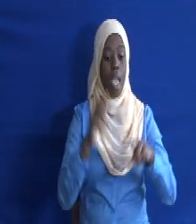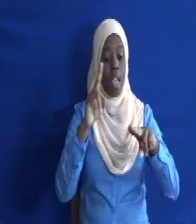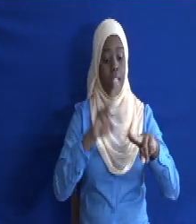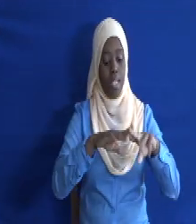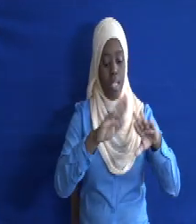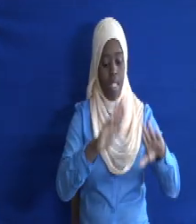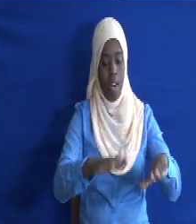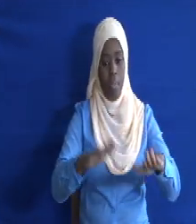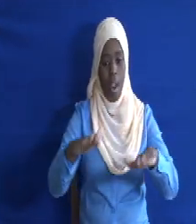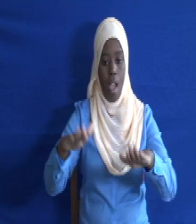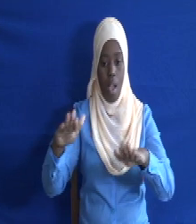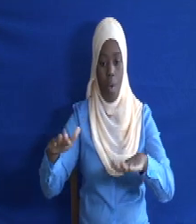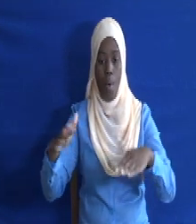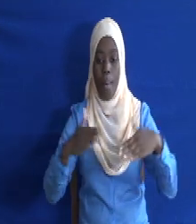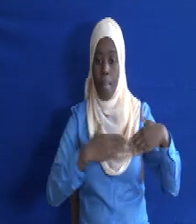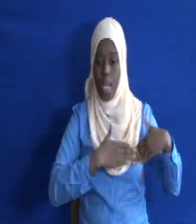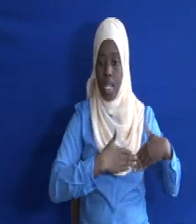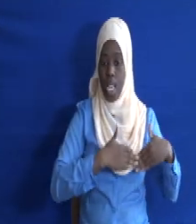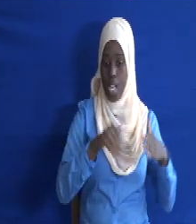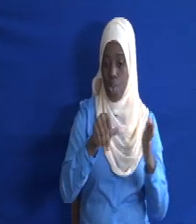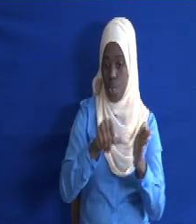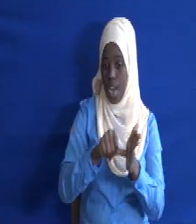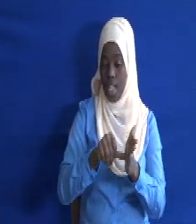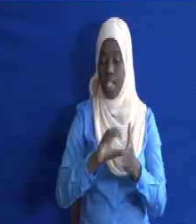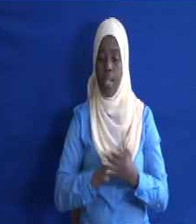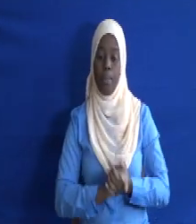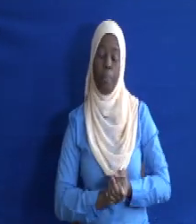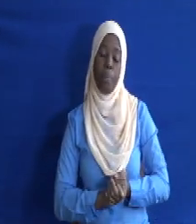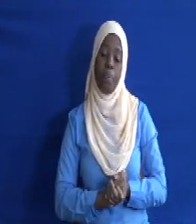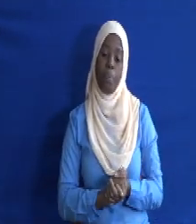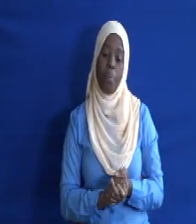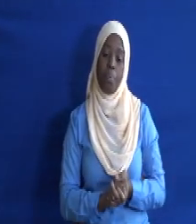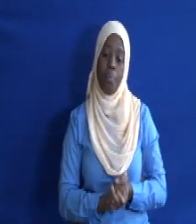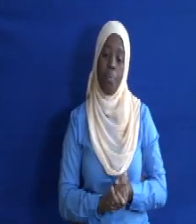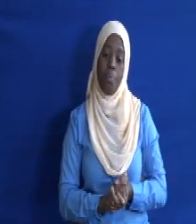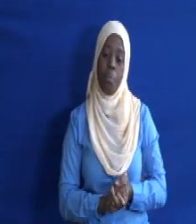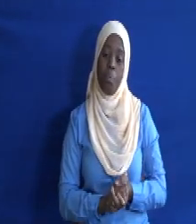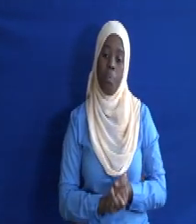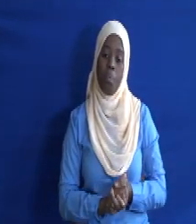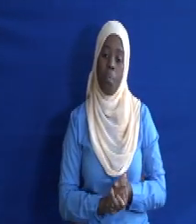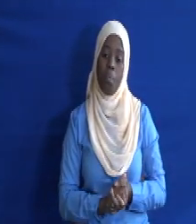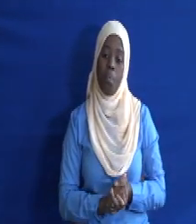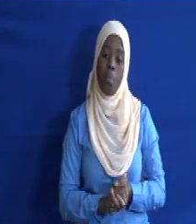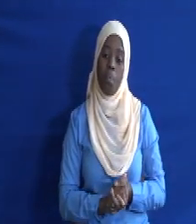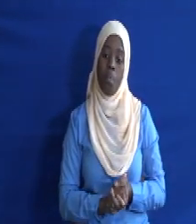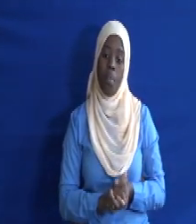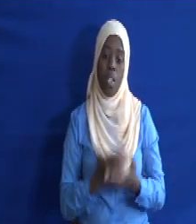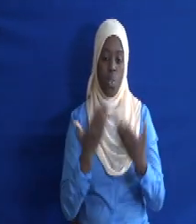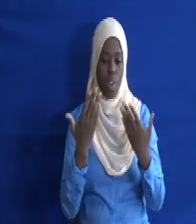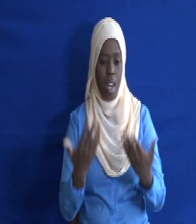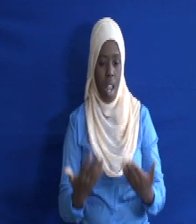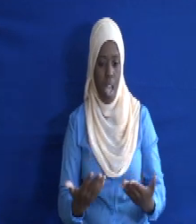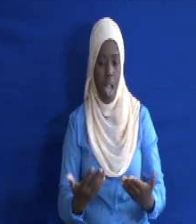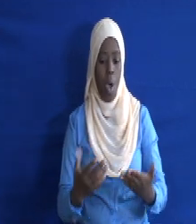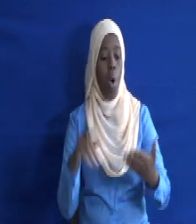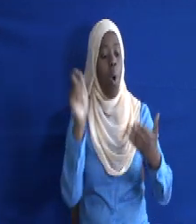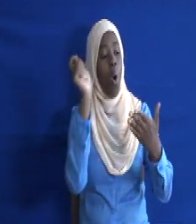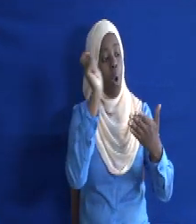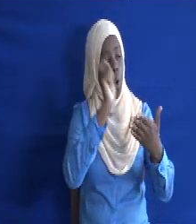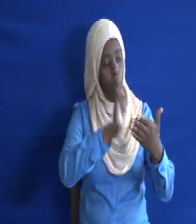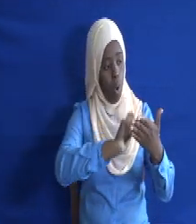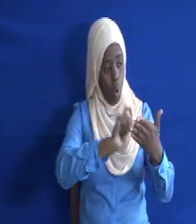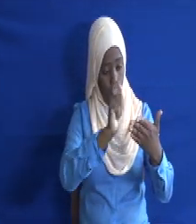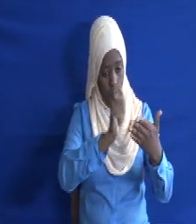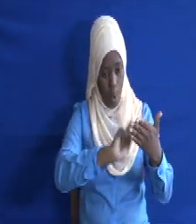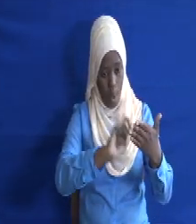So sit down now, my dear viewer. Sit down. Sit down now, my dear viewer. So now